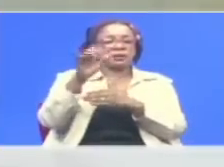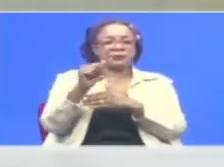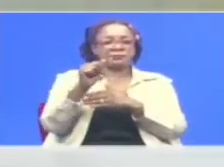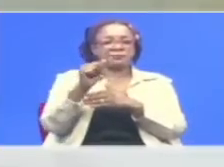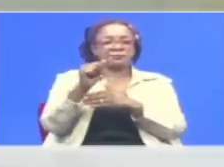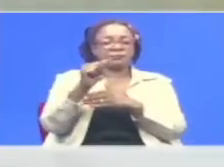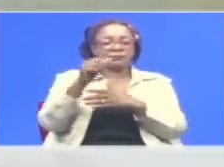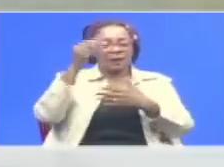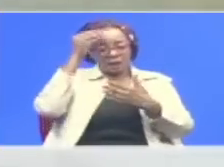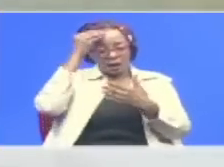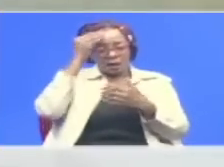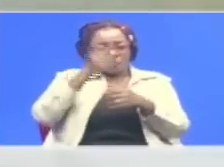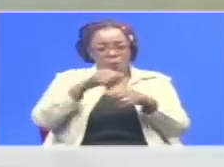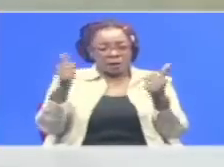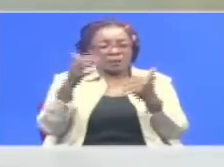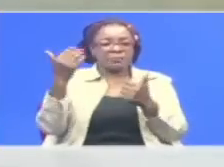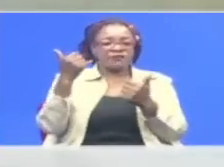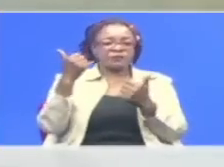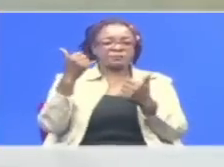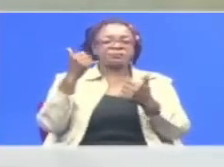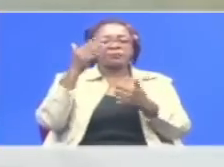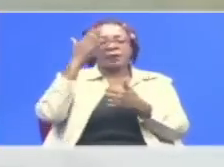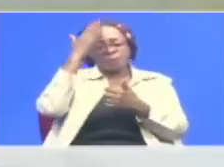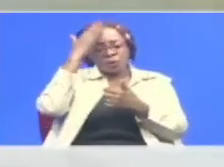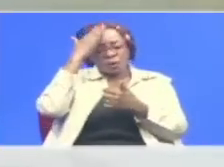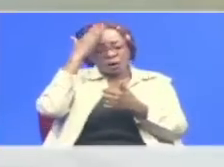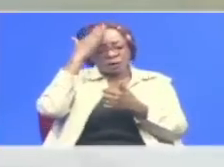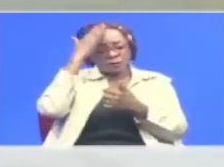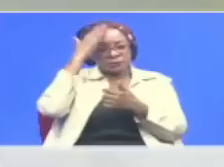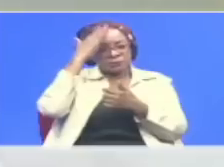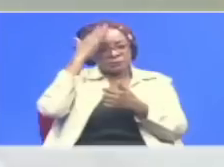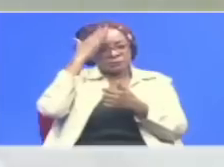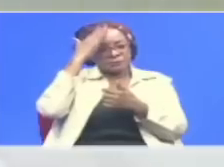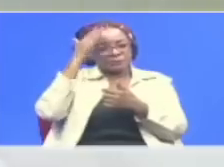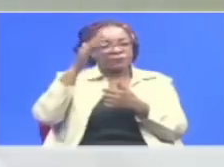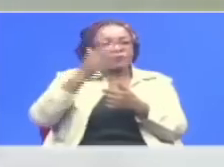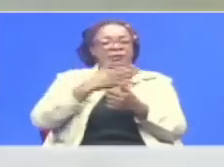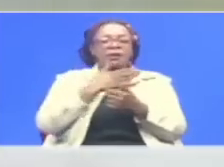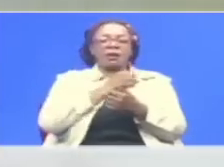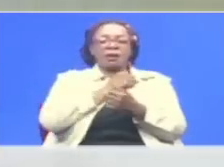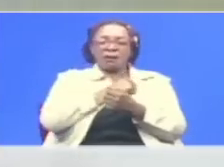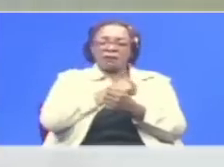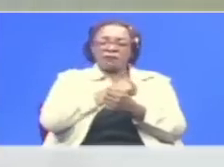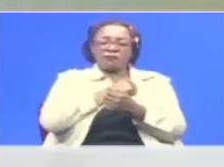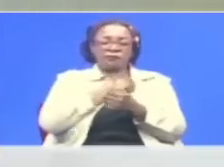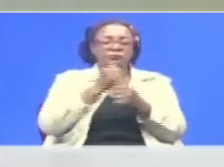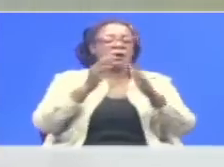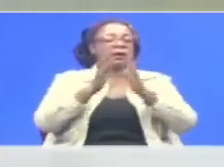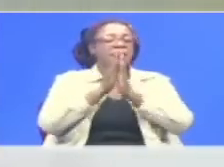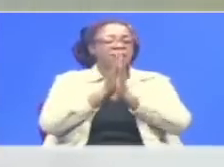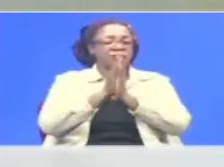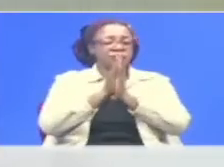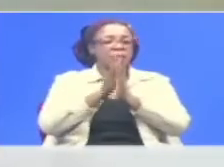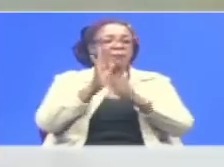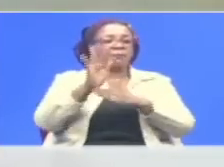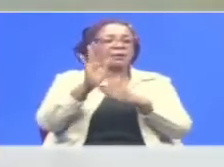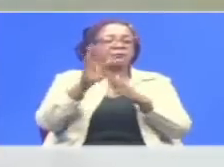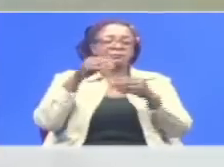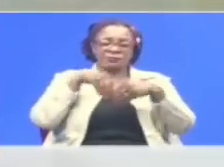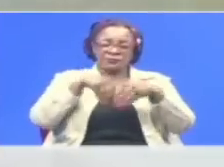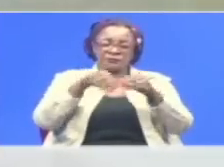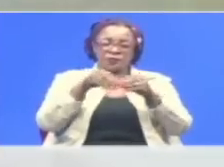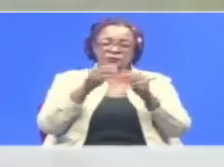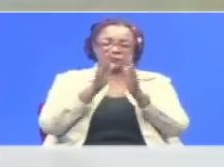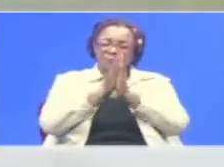vizuri. Alikuwa ni kijana mmoja mpole sana. Ni mtu apenda sana dini yake. Na mtu anafuata sala zake kwa